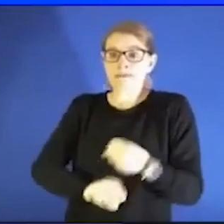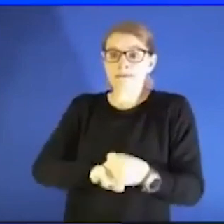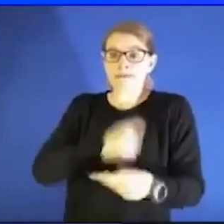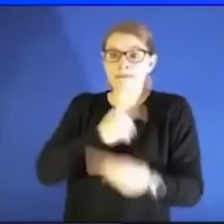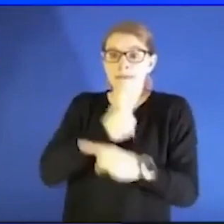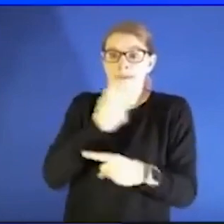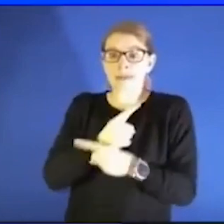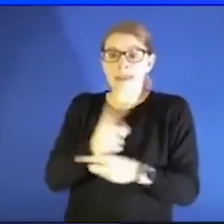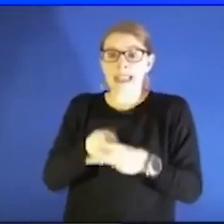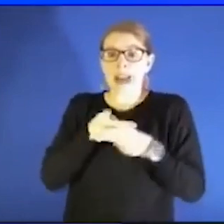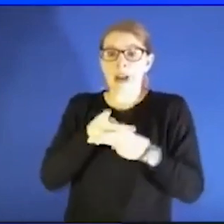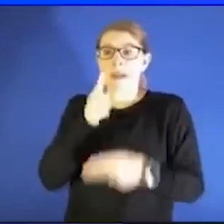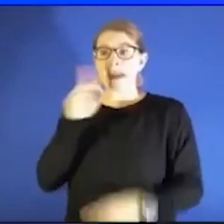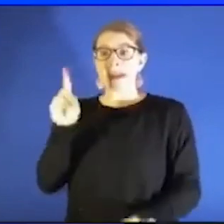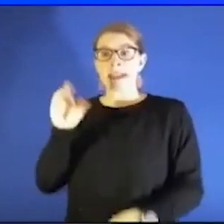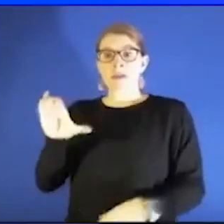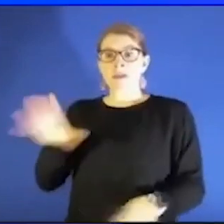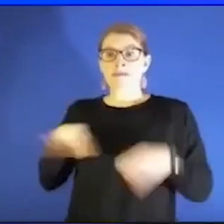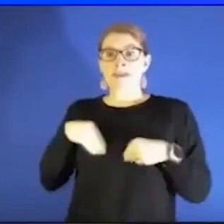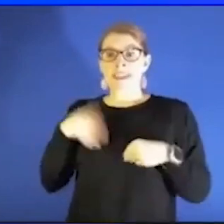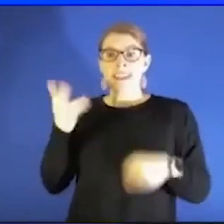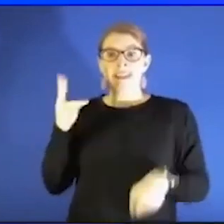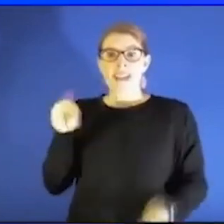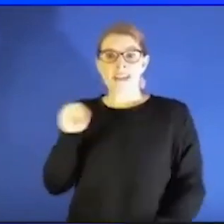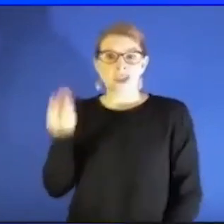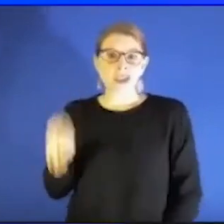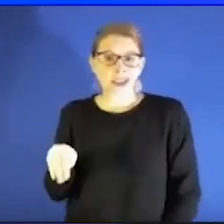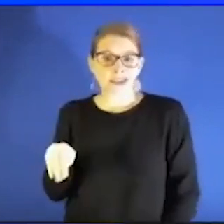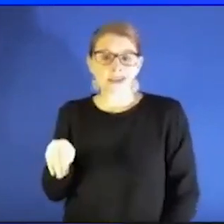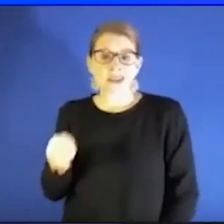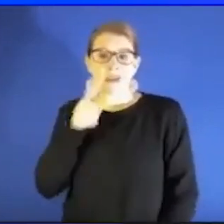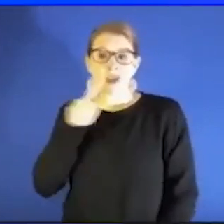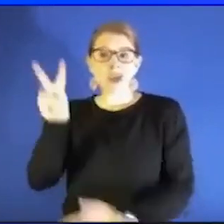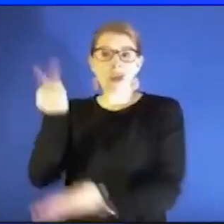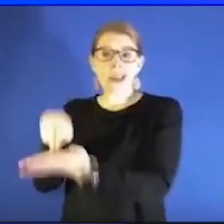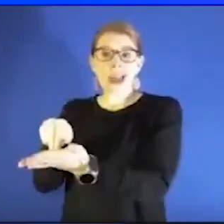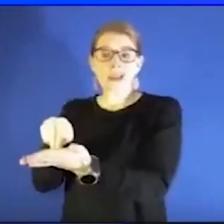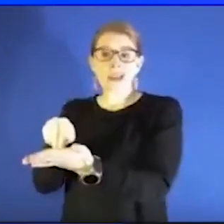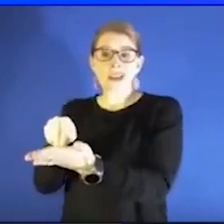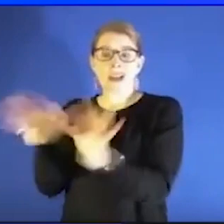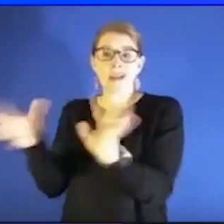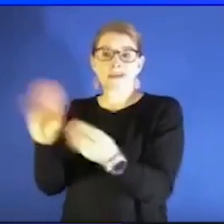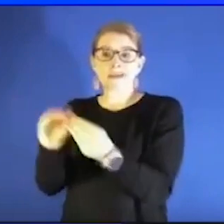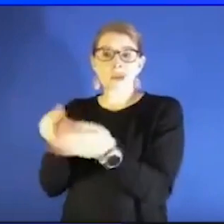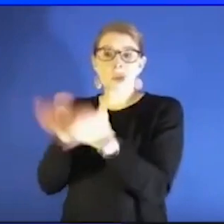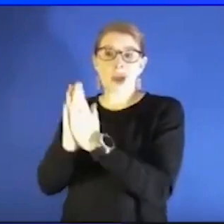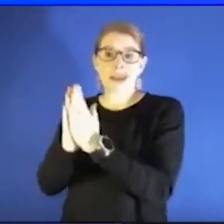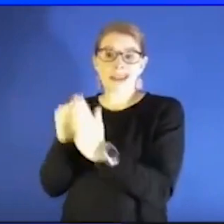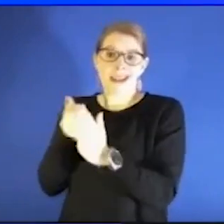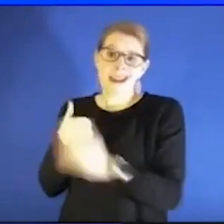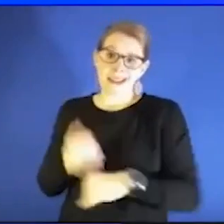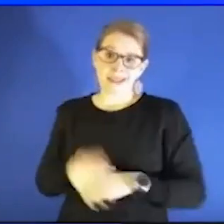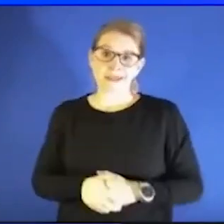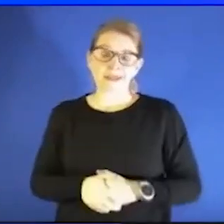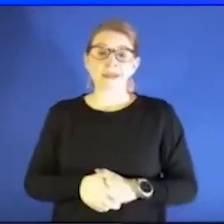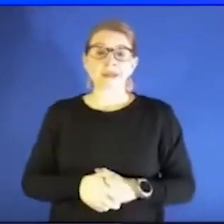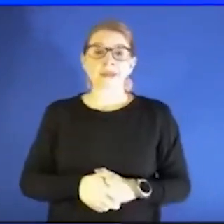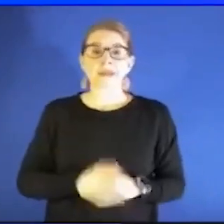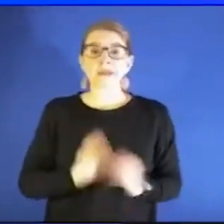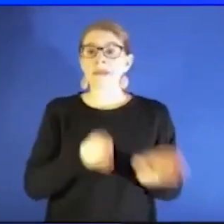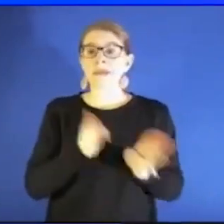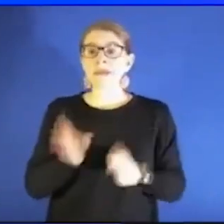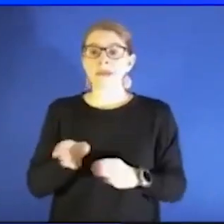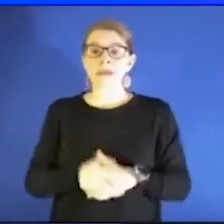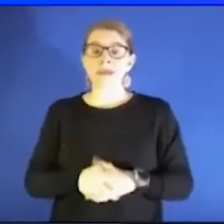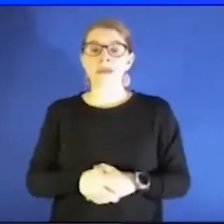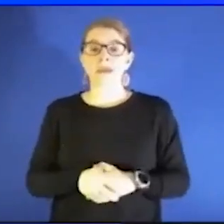we were only able to take about 17% of the 2,000 requests that we had. And then there's